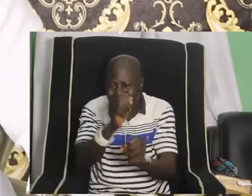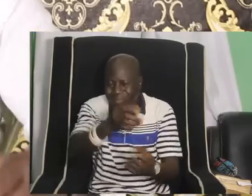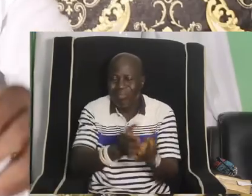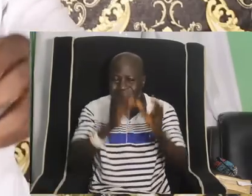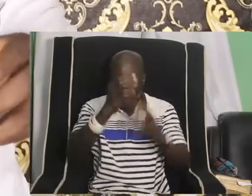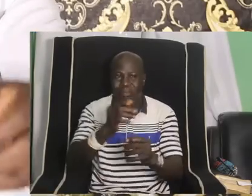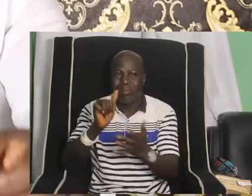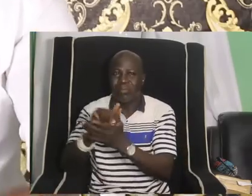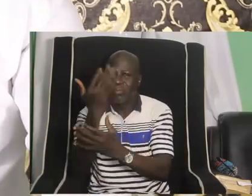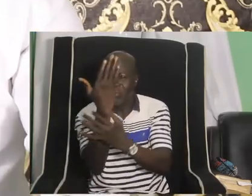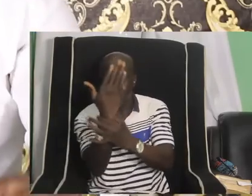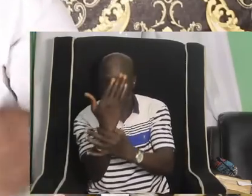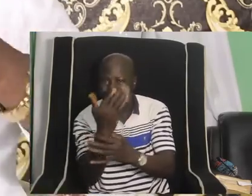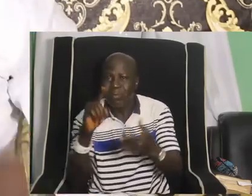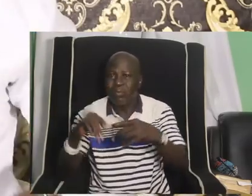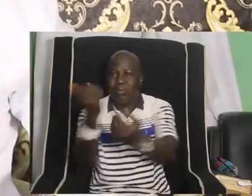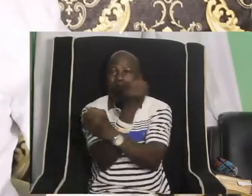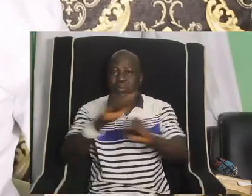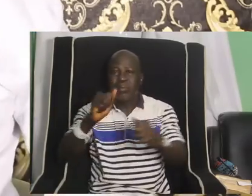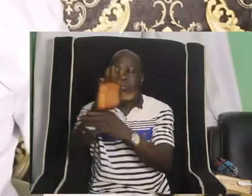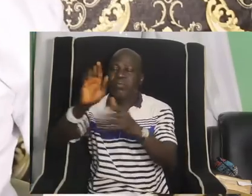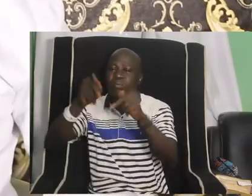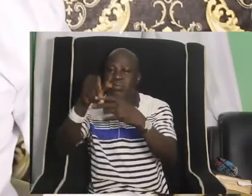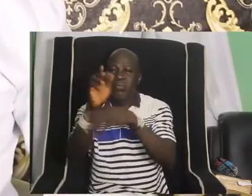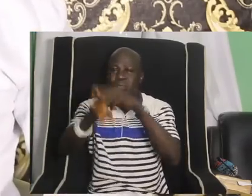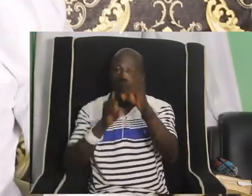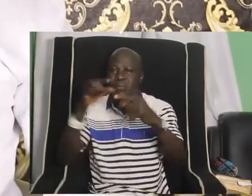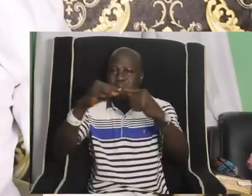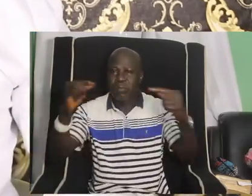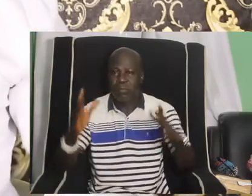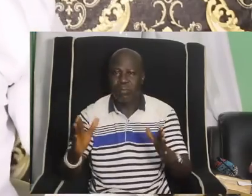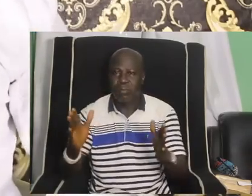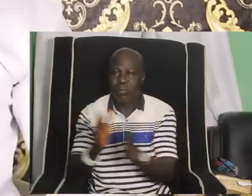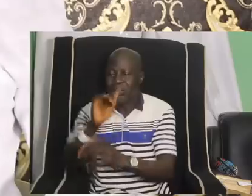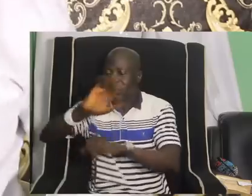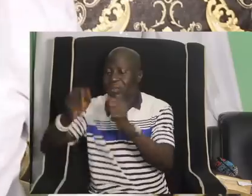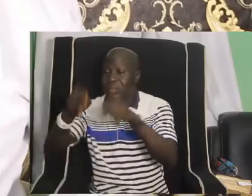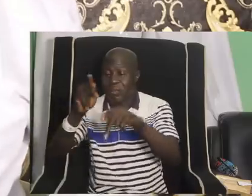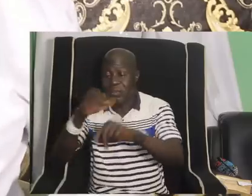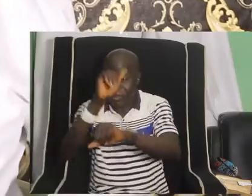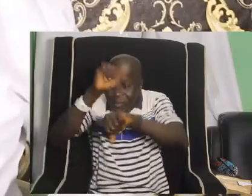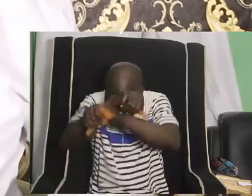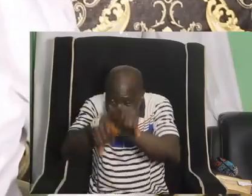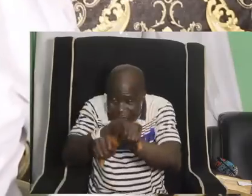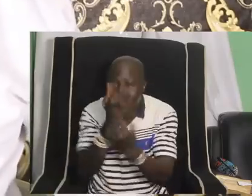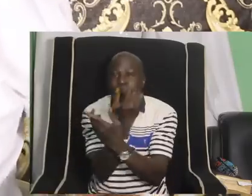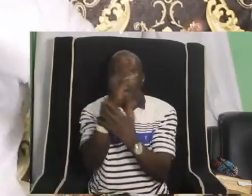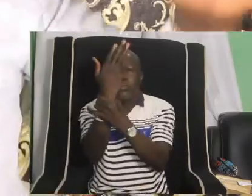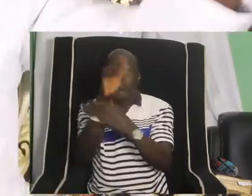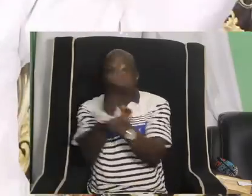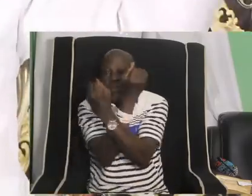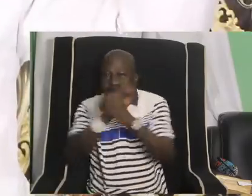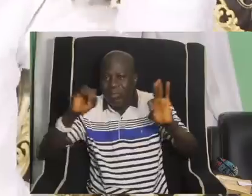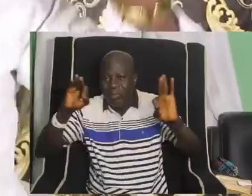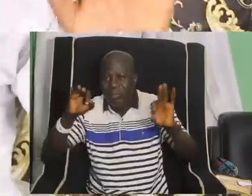remove that mold. Owo ti bani lowo aye. The hand that save one from the enemy. And it yade. Owo ti man tu sile. The hand that deliver the one that's been